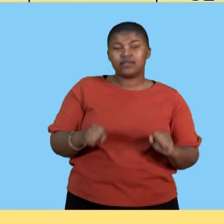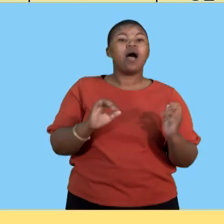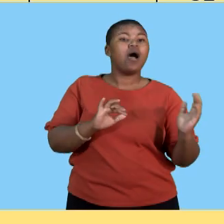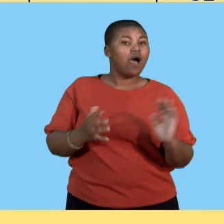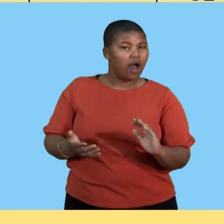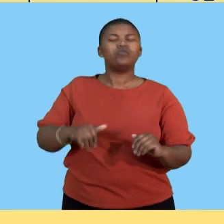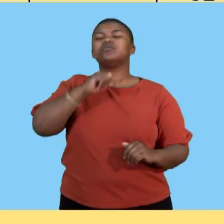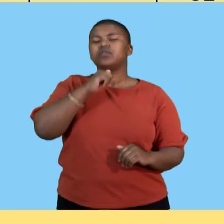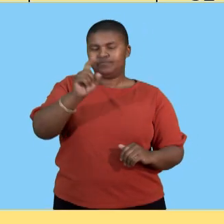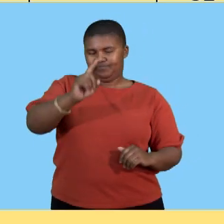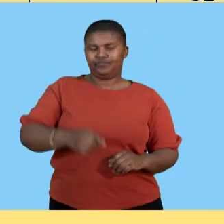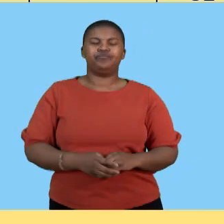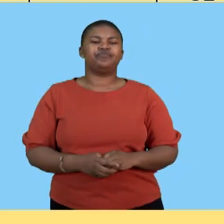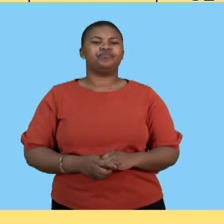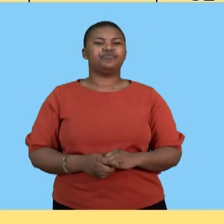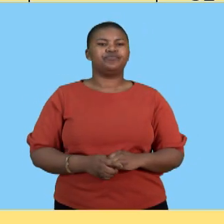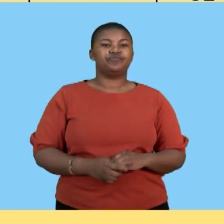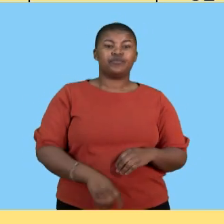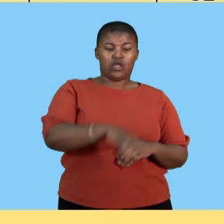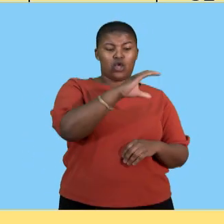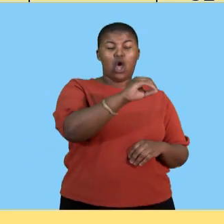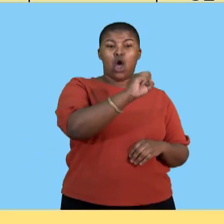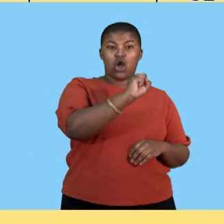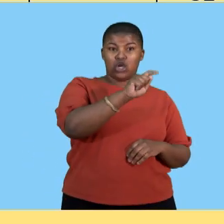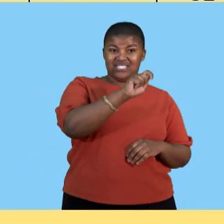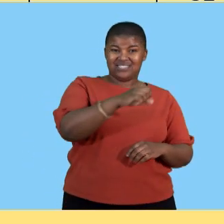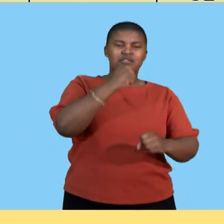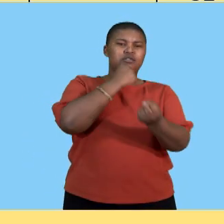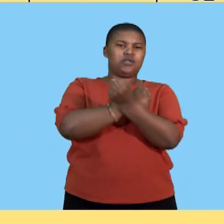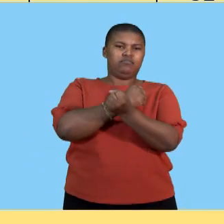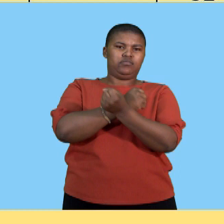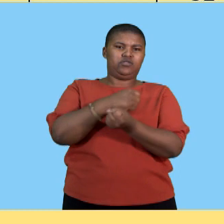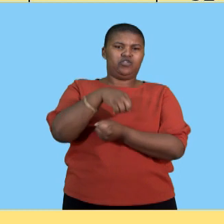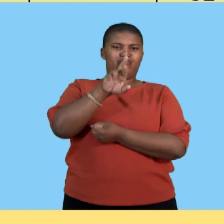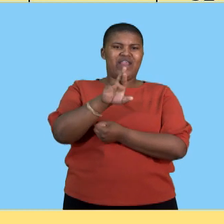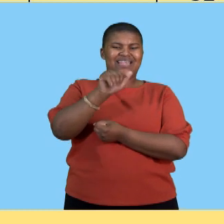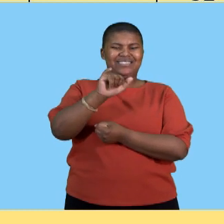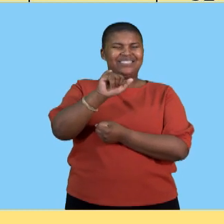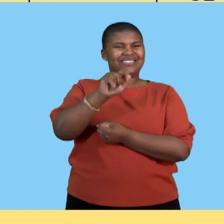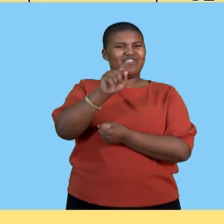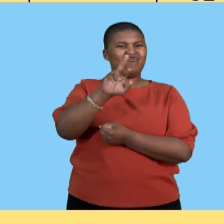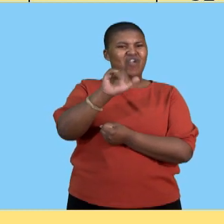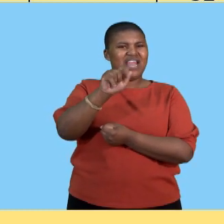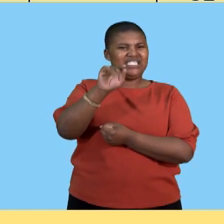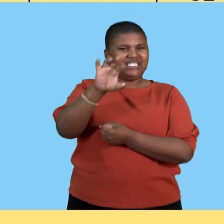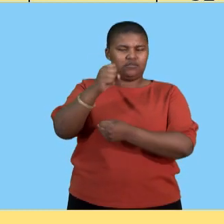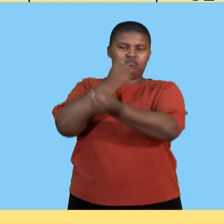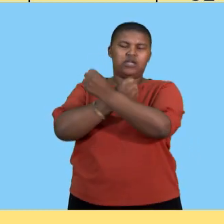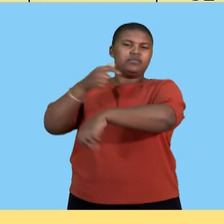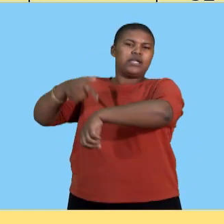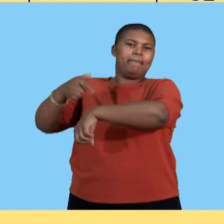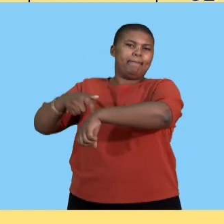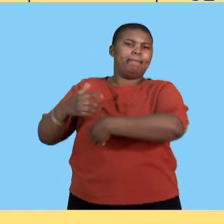cost times the rate times the time. That is with the cost